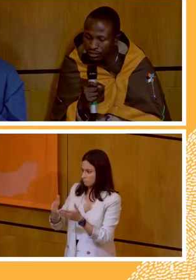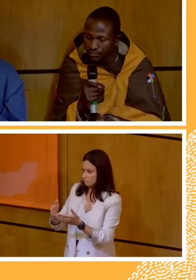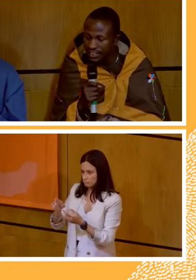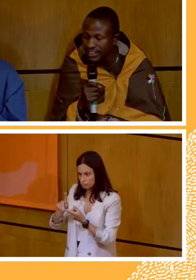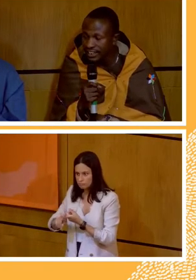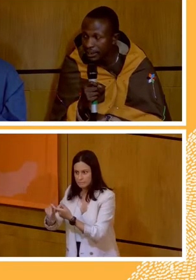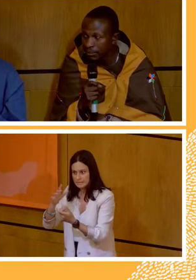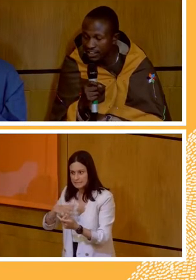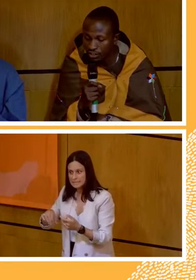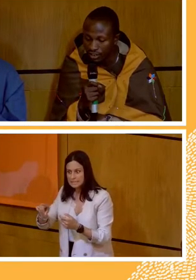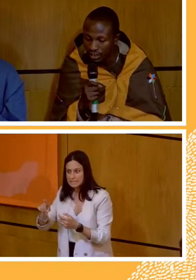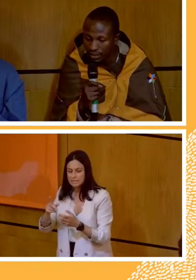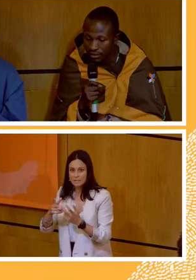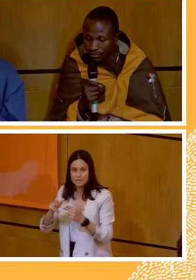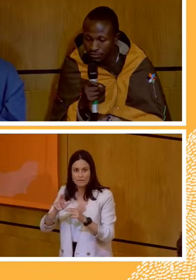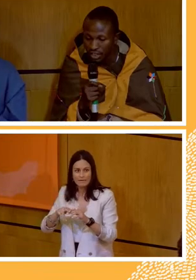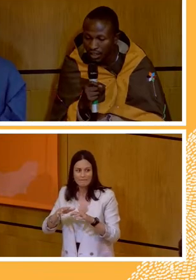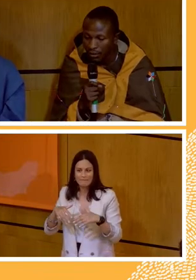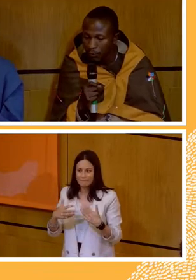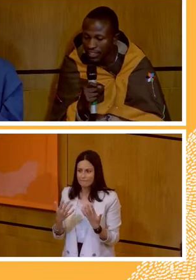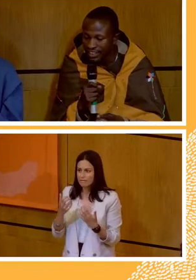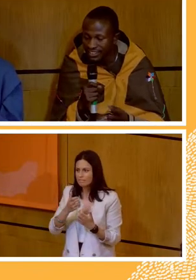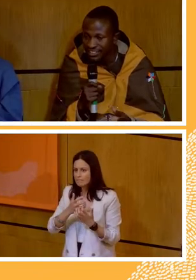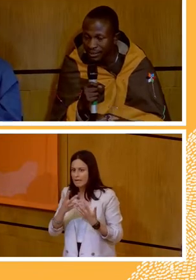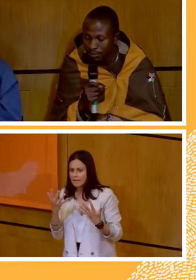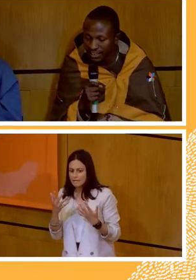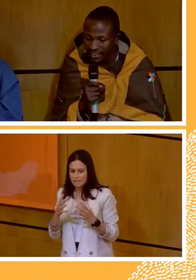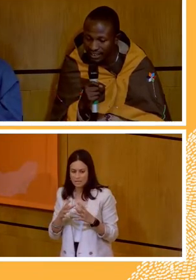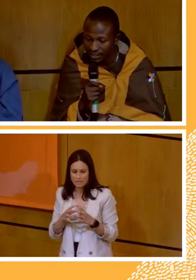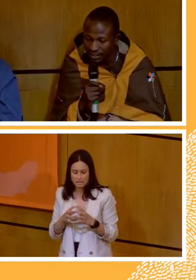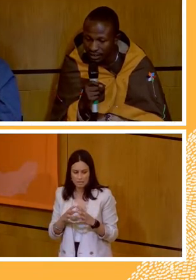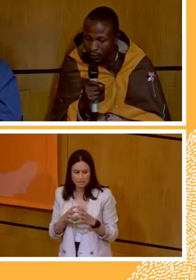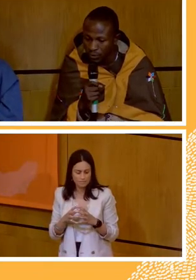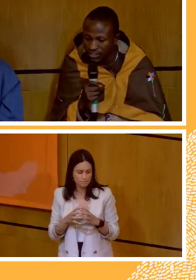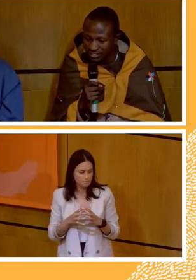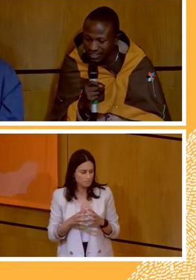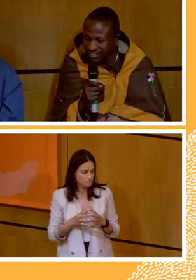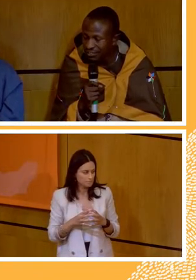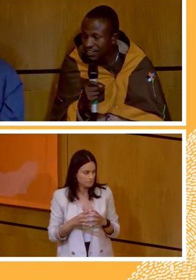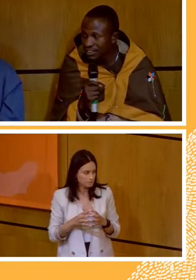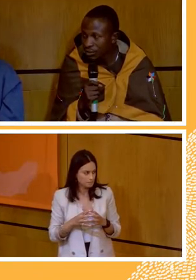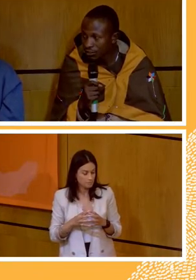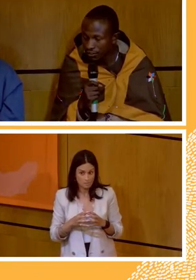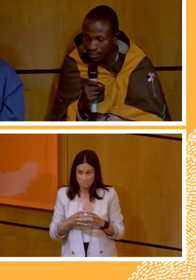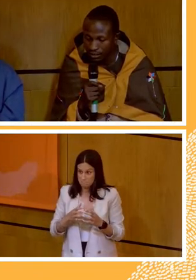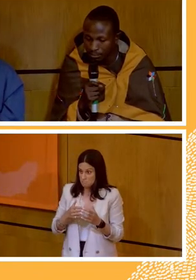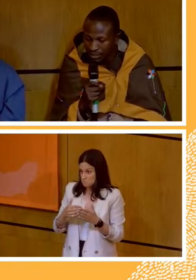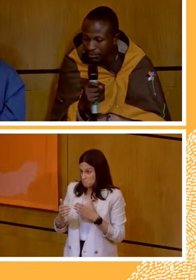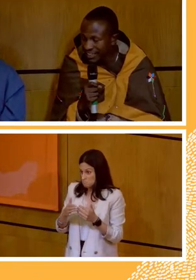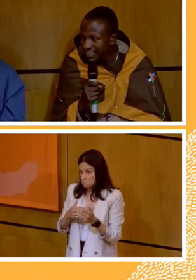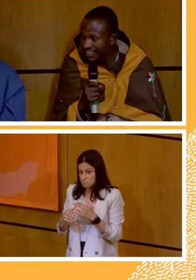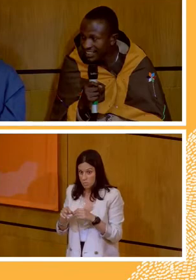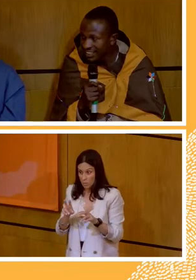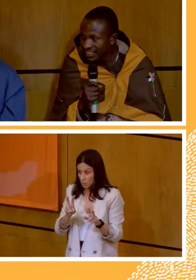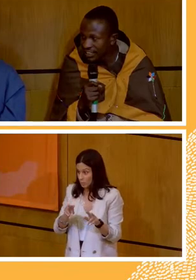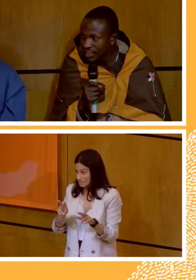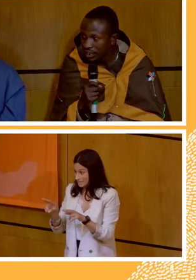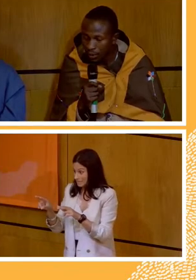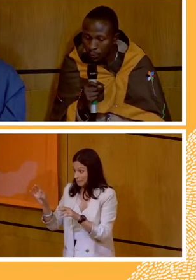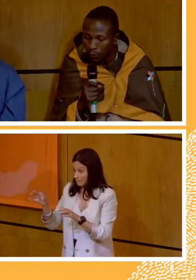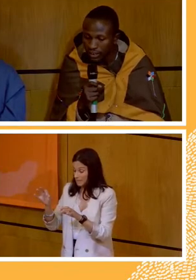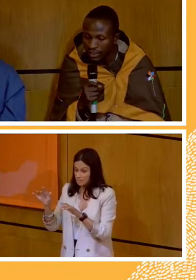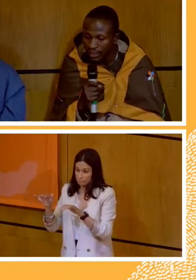in case of any climate or weather change in pattern, we see effect of bee